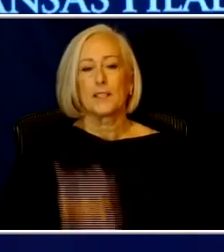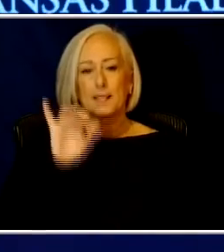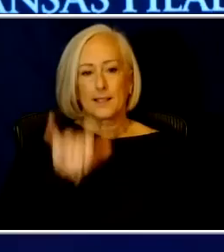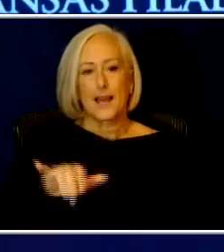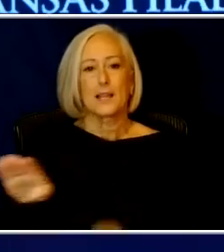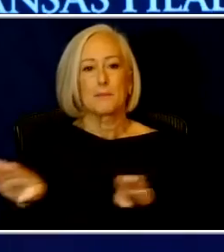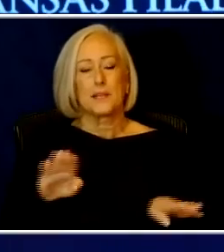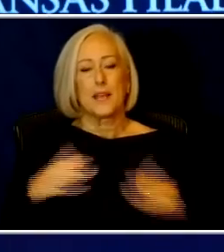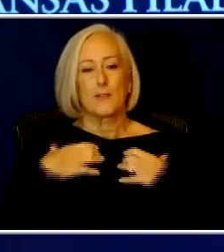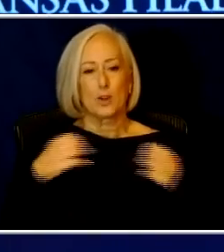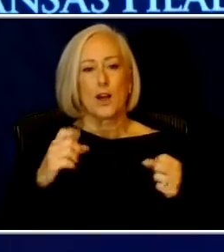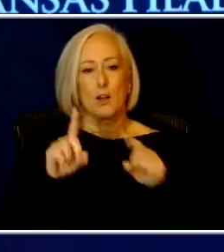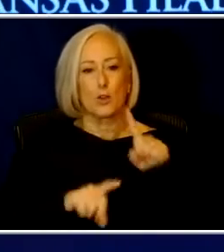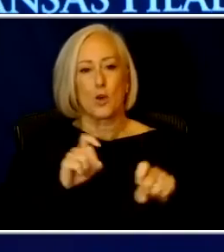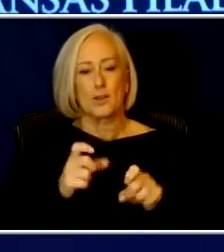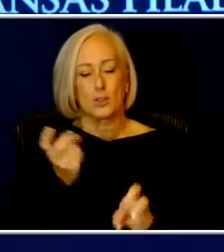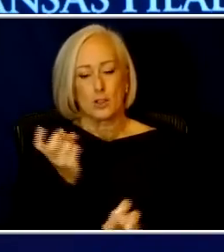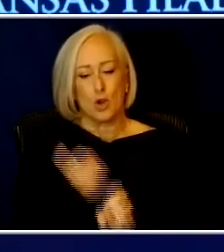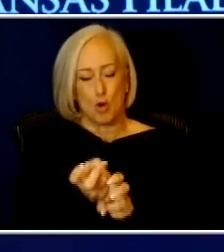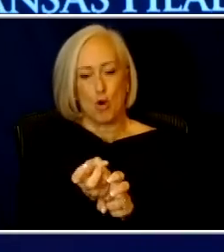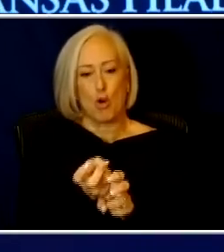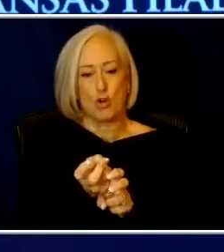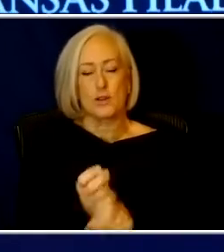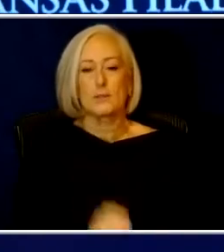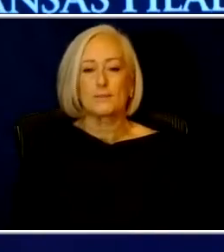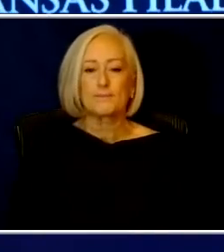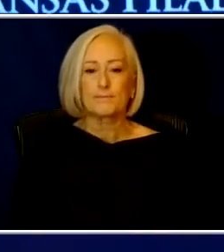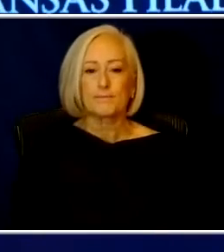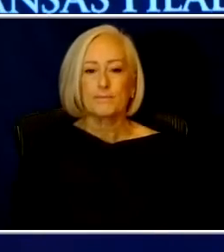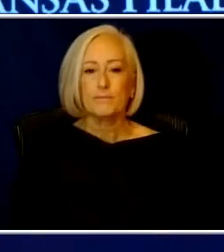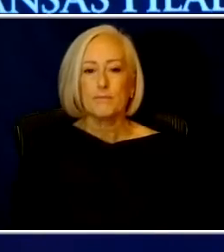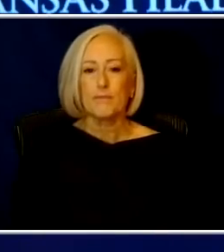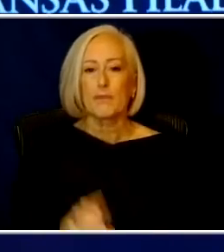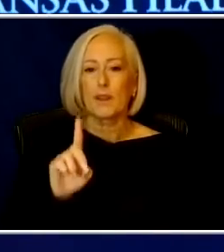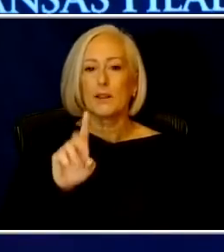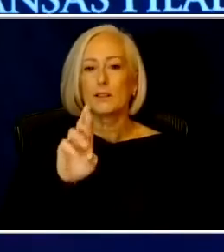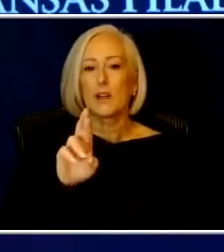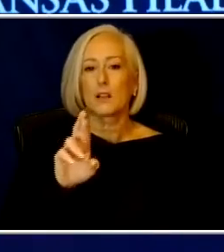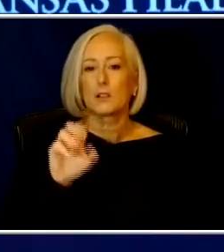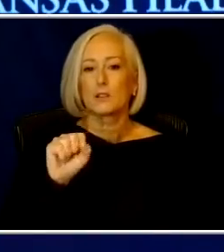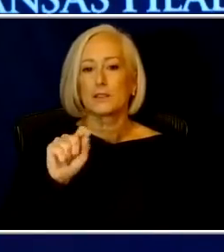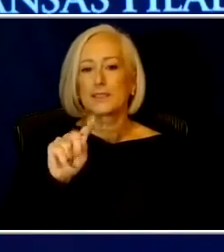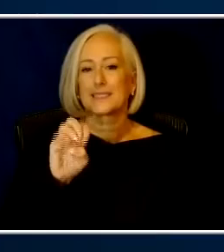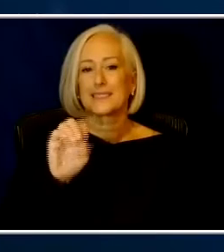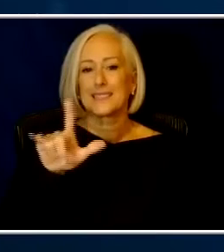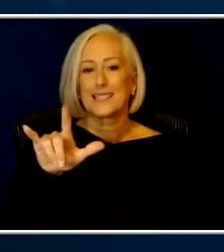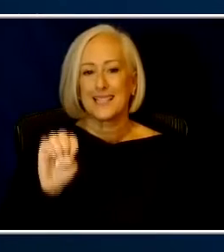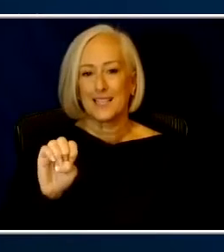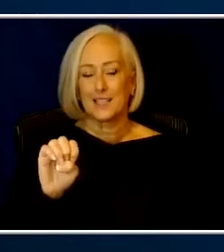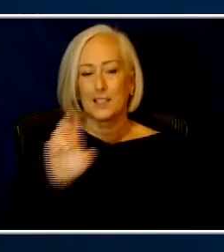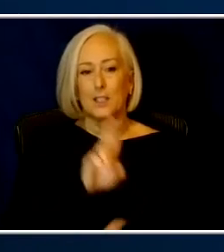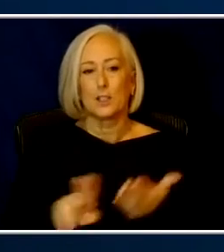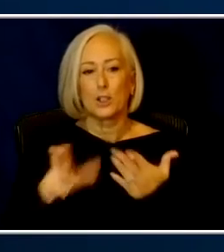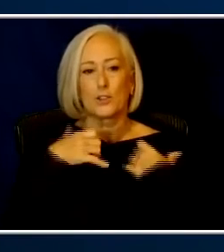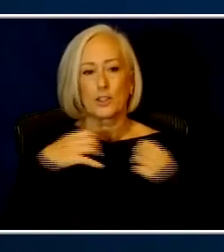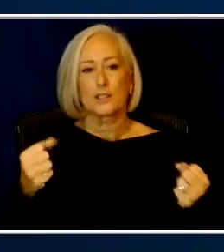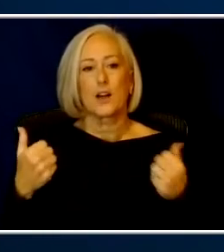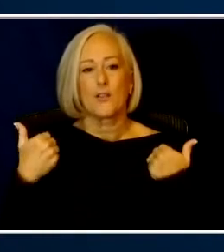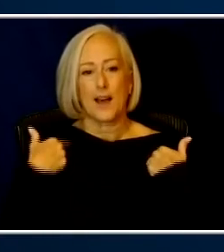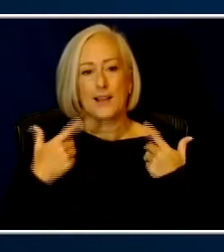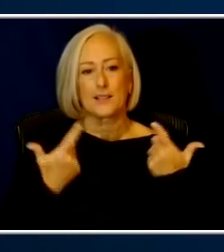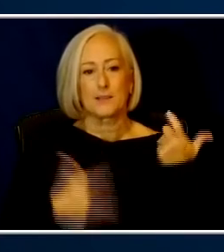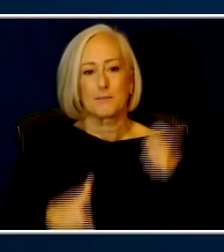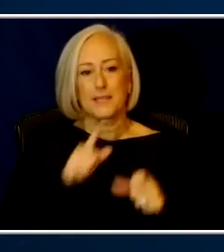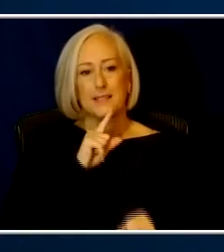really hard. And so, Dr. Steele, University Health also has a big commitment to mental health